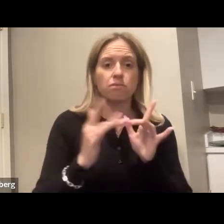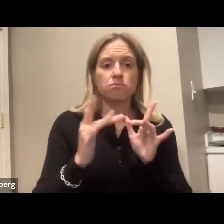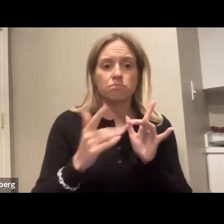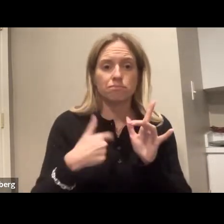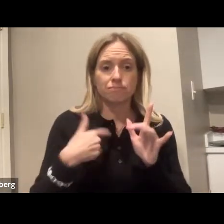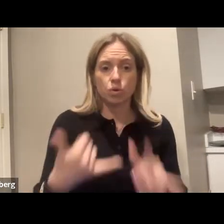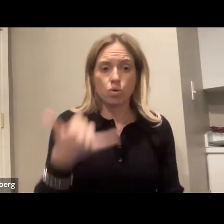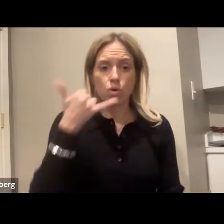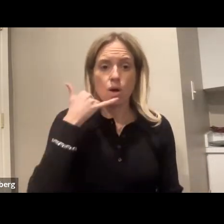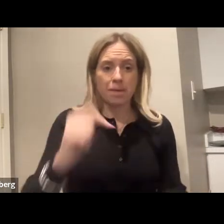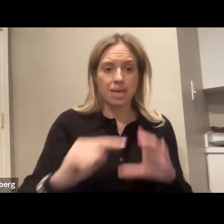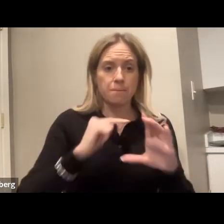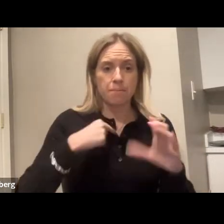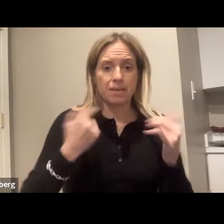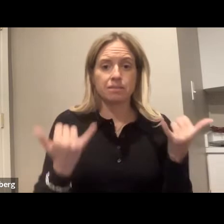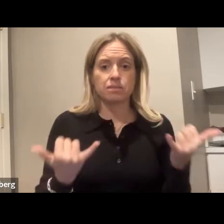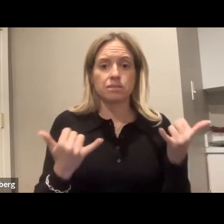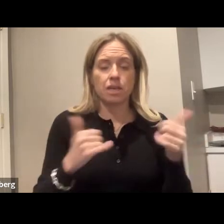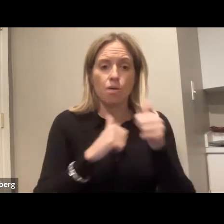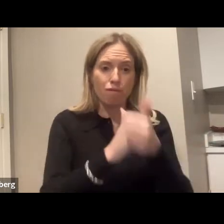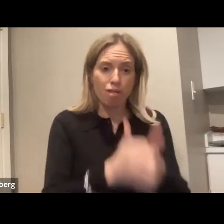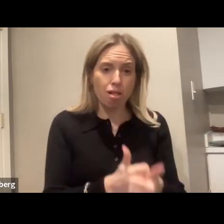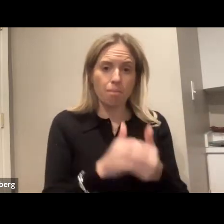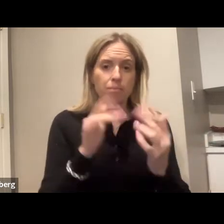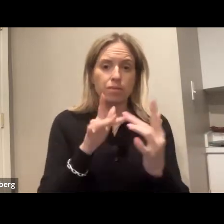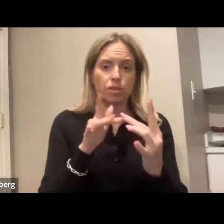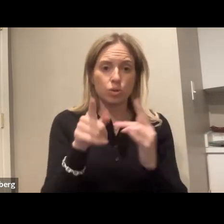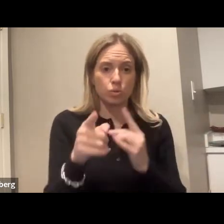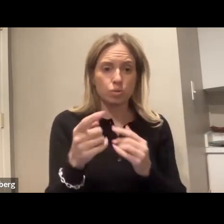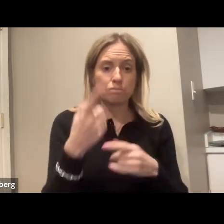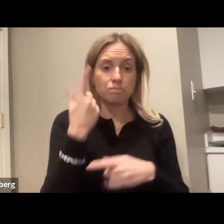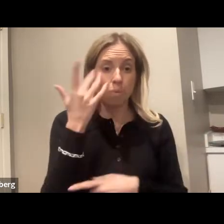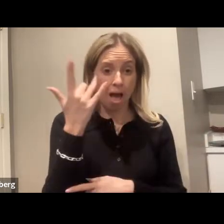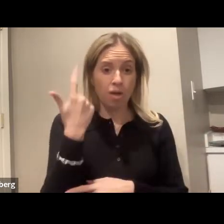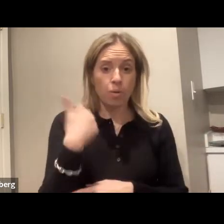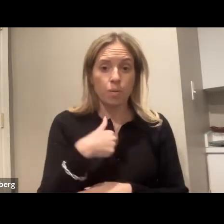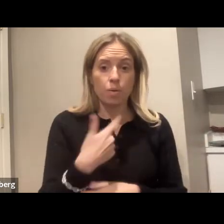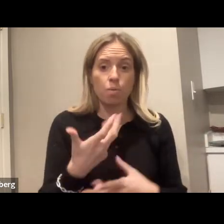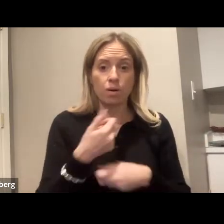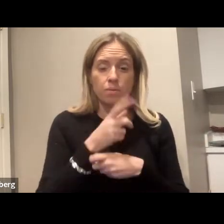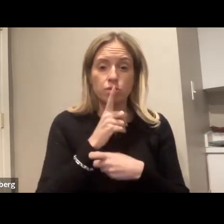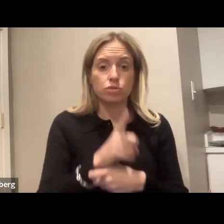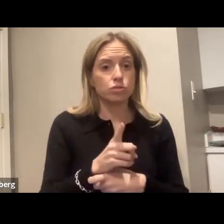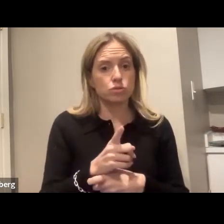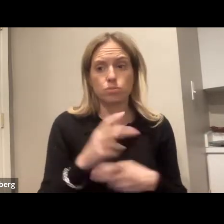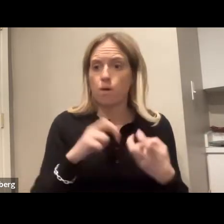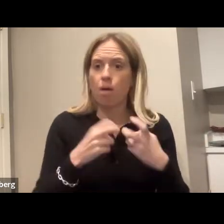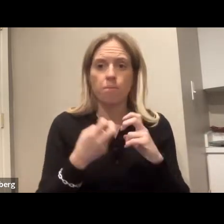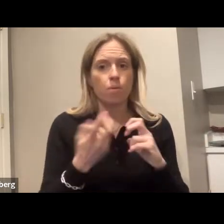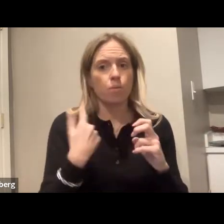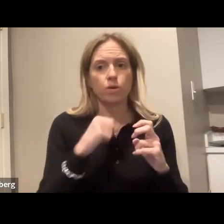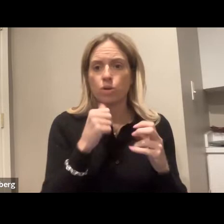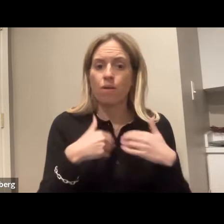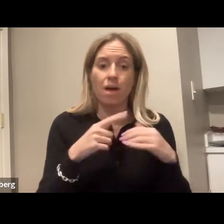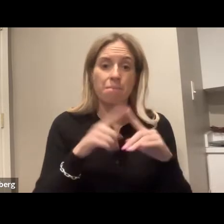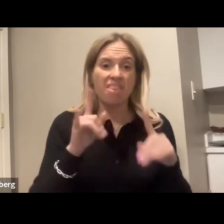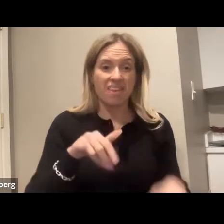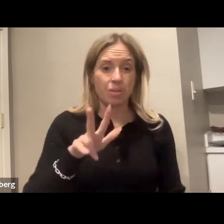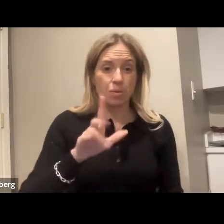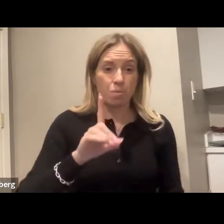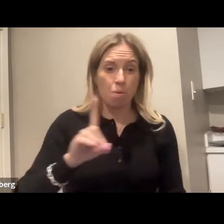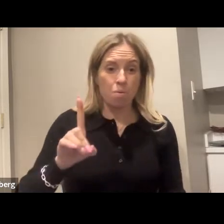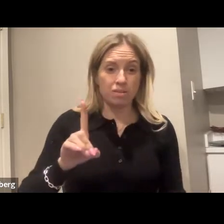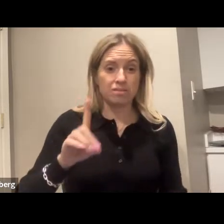email me tonight, and I'll follow up with you, because we want to make sure that we don't have that problem. But that's a 311